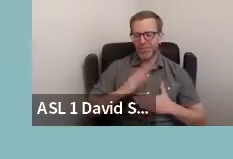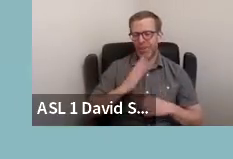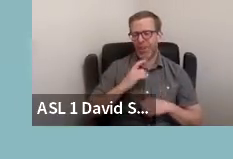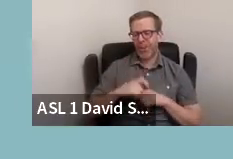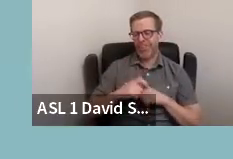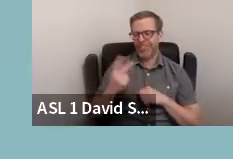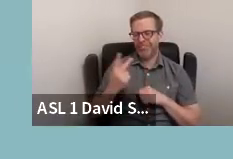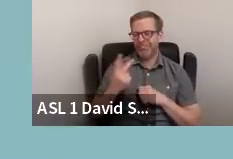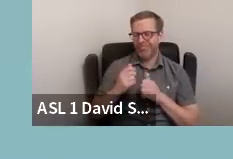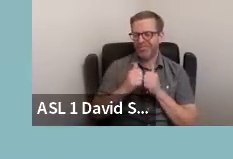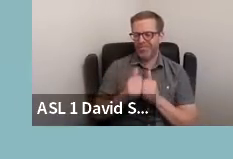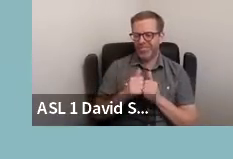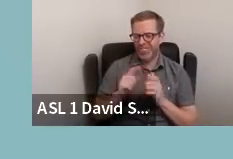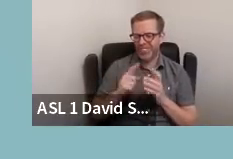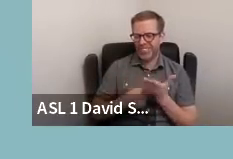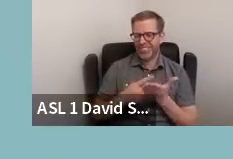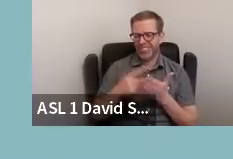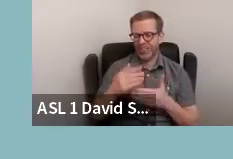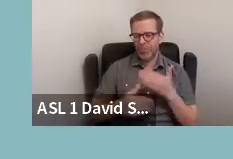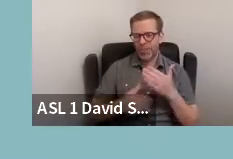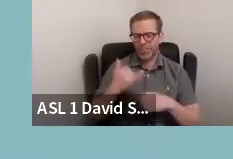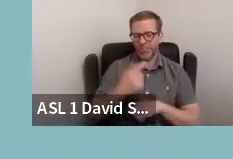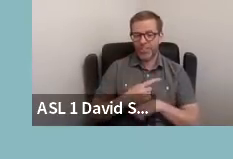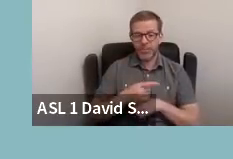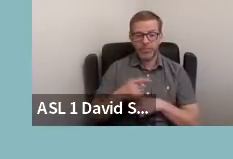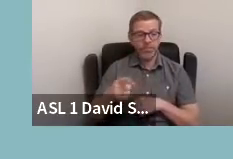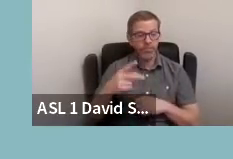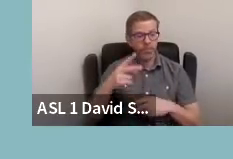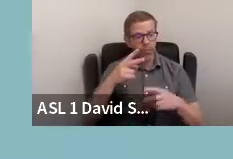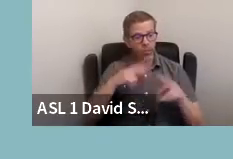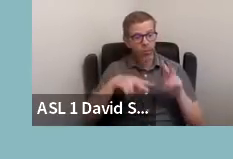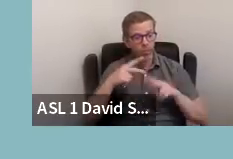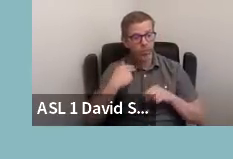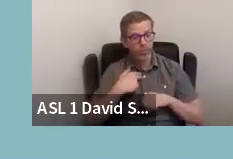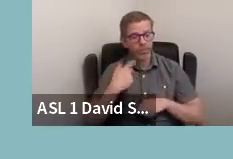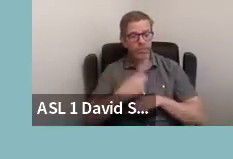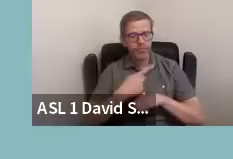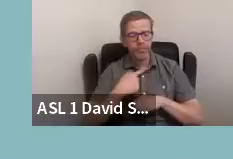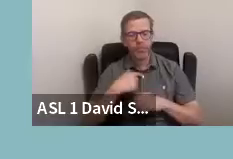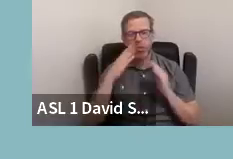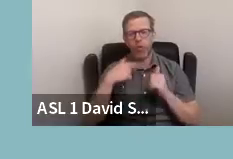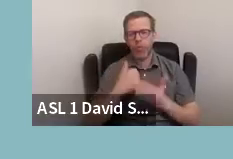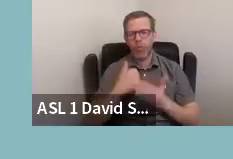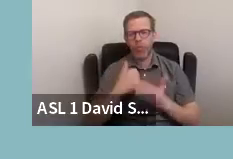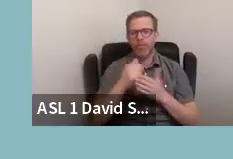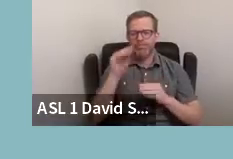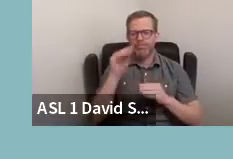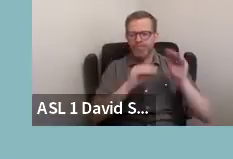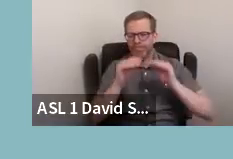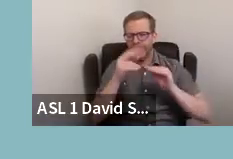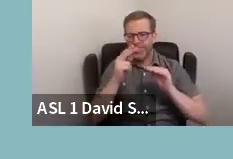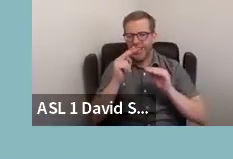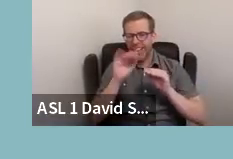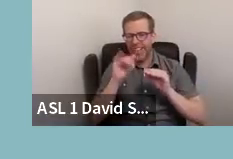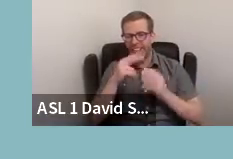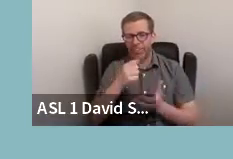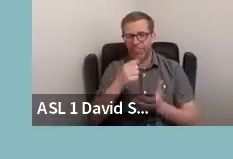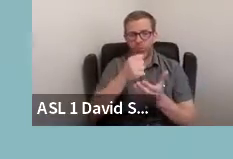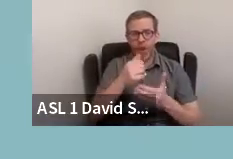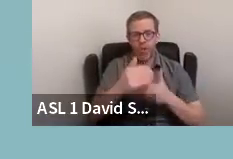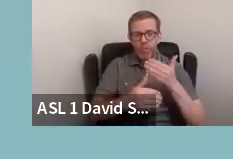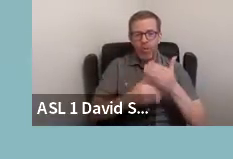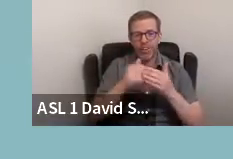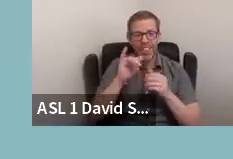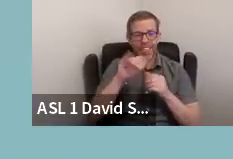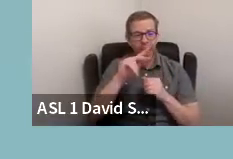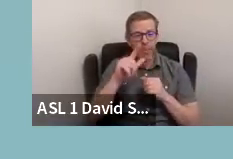grants process today. And for those of you viewing, we hope we've helped put some of the larger pieces of the NIH grants process puzzle